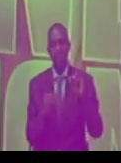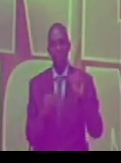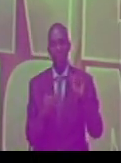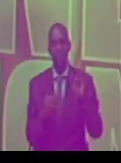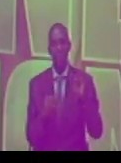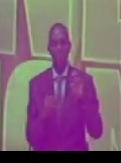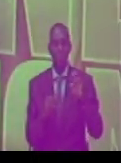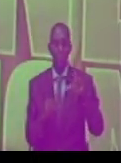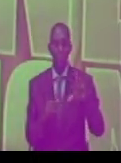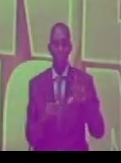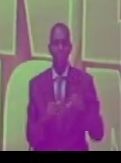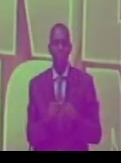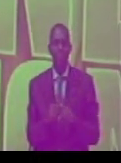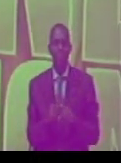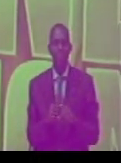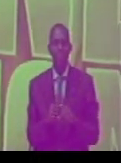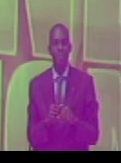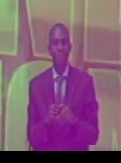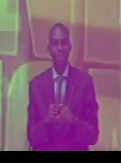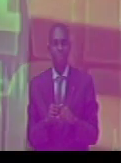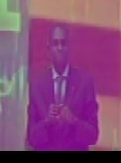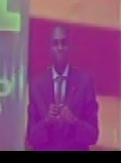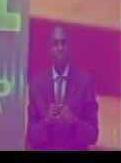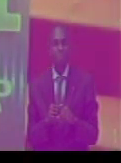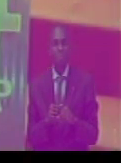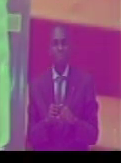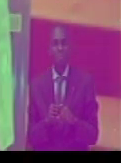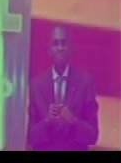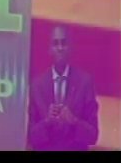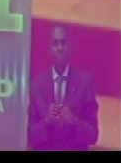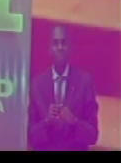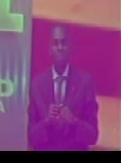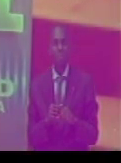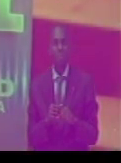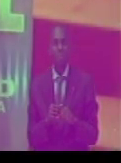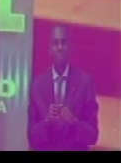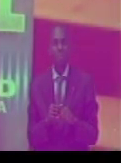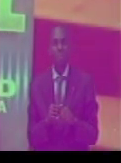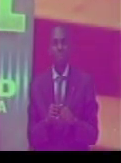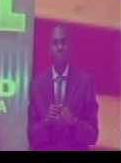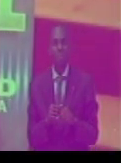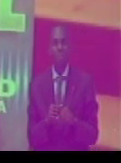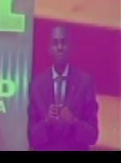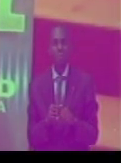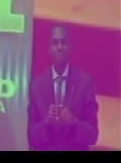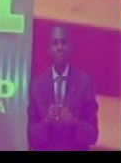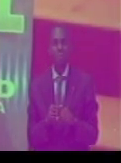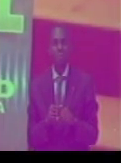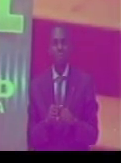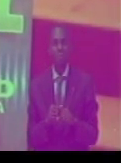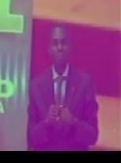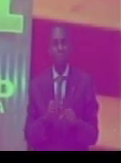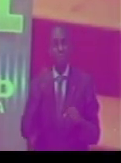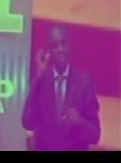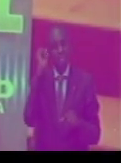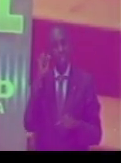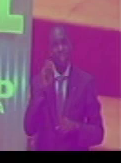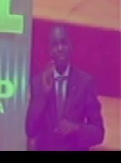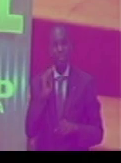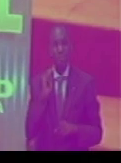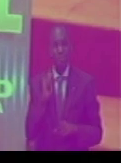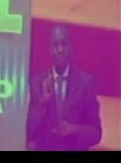my name is emmanuel opera i'm from kabaddi street kageni group kupu